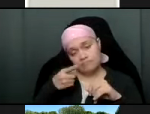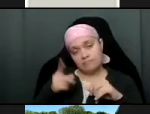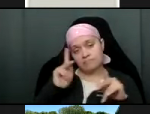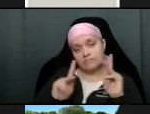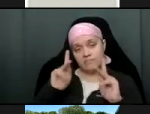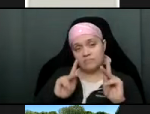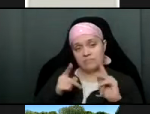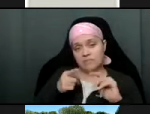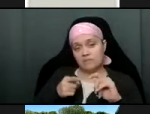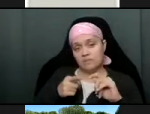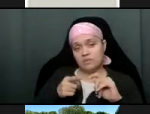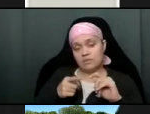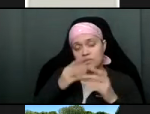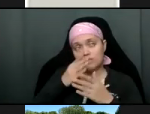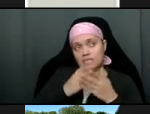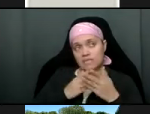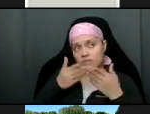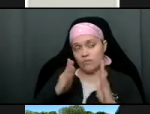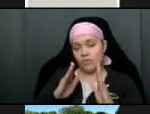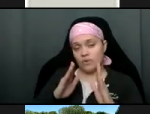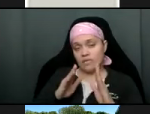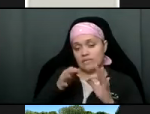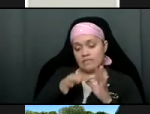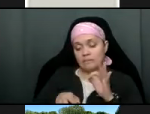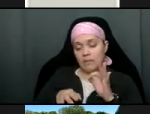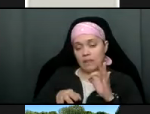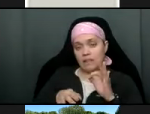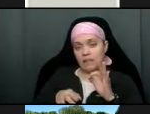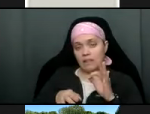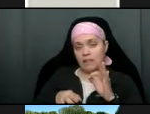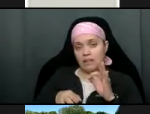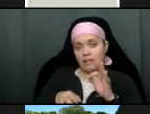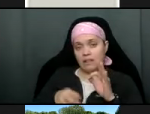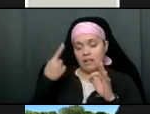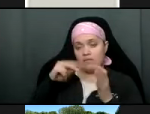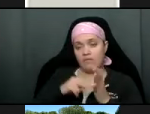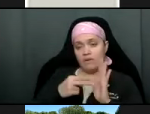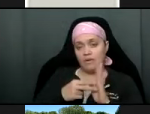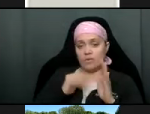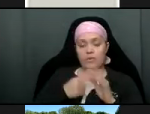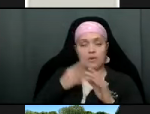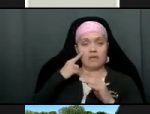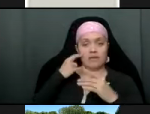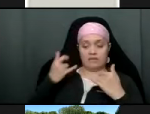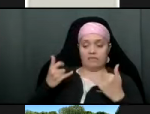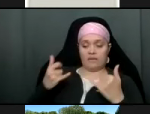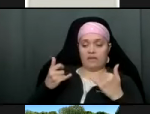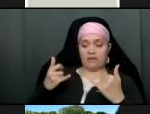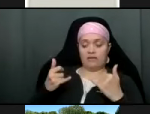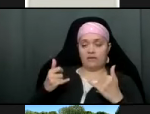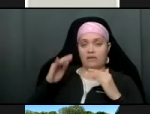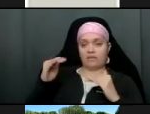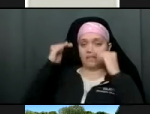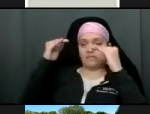were in some ways simple in terms of what we think of now as